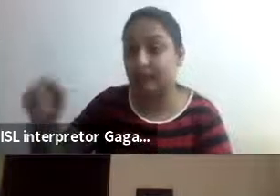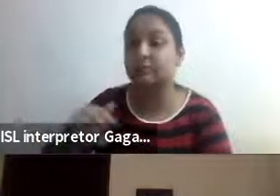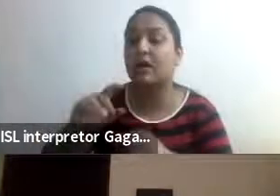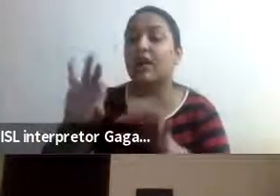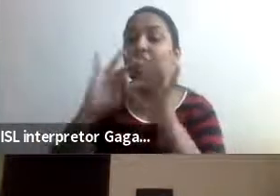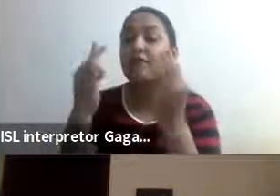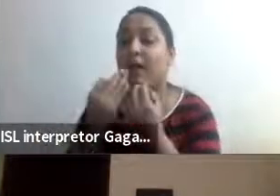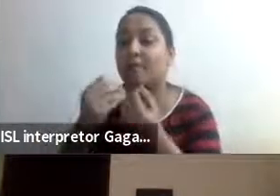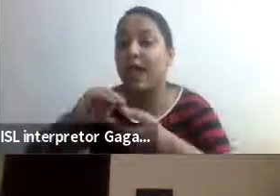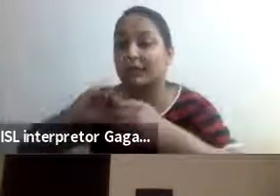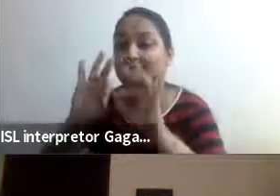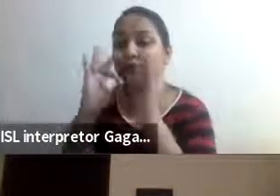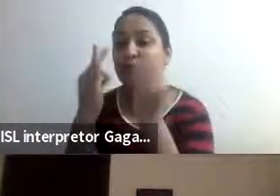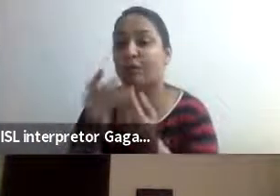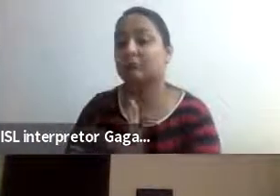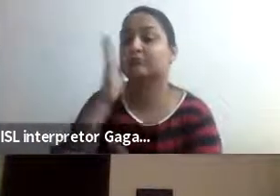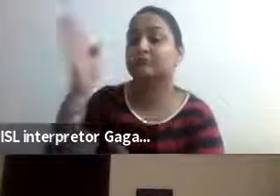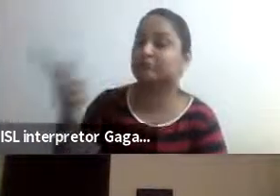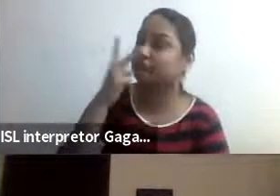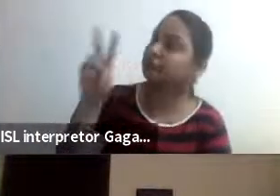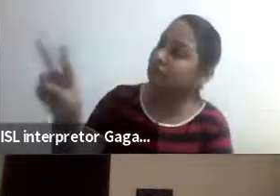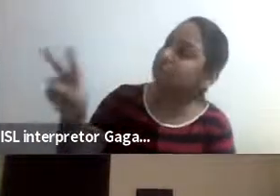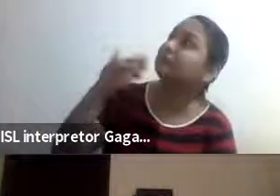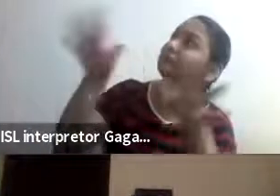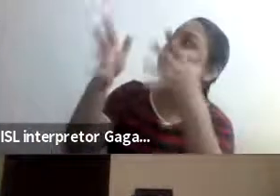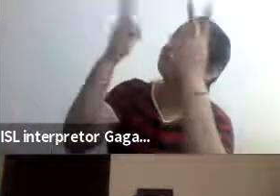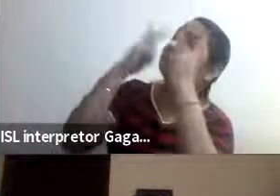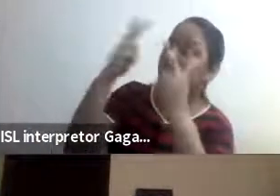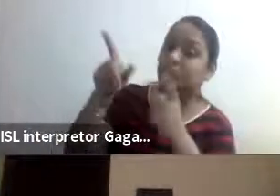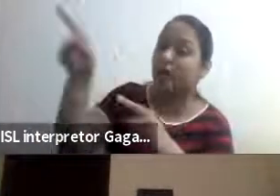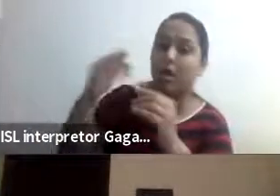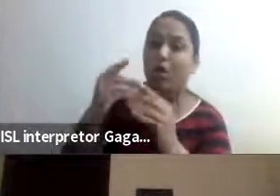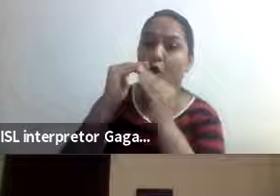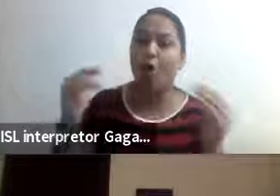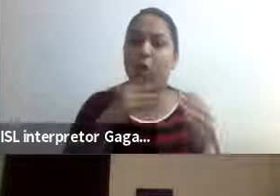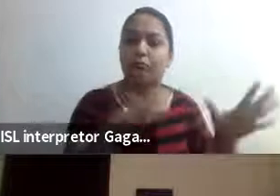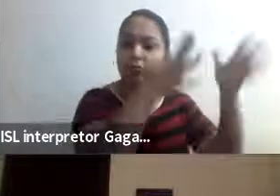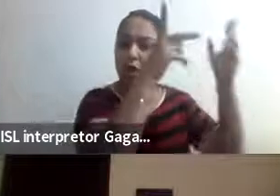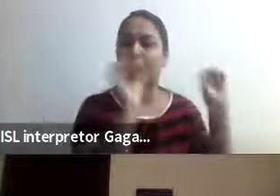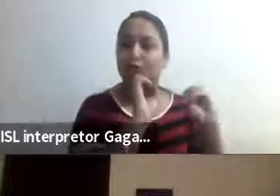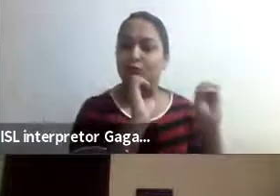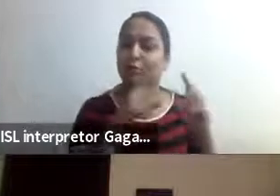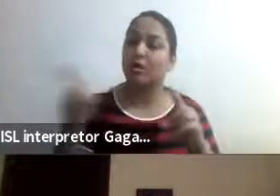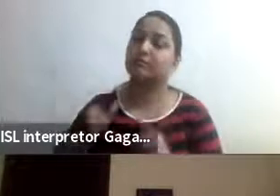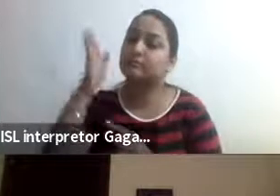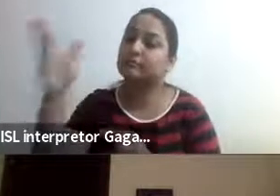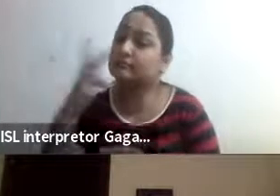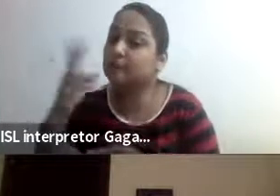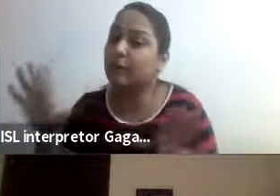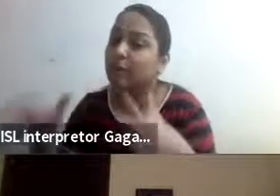the tree and eat the berries and then walk back home because they didn't have a berry tree in their home. Um, and